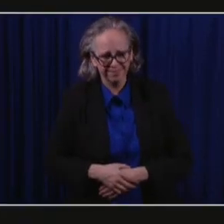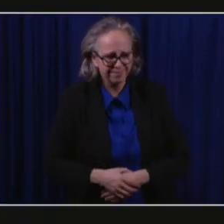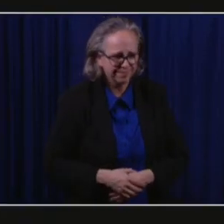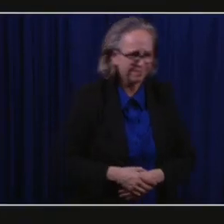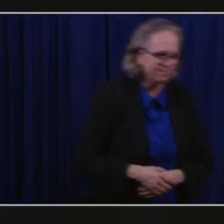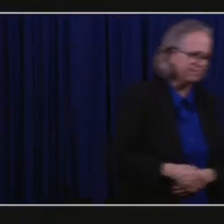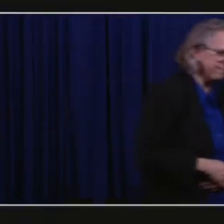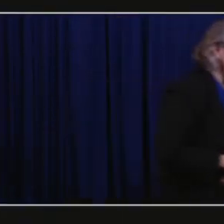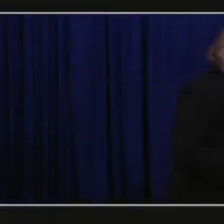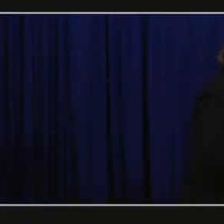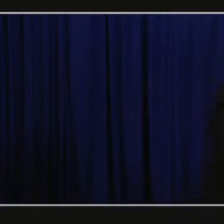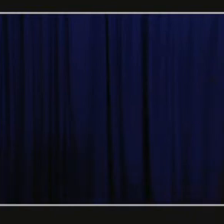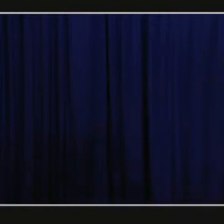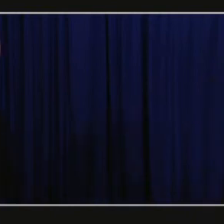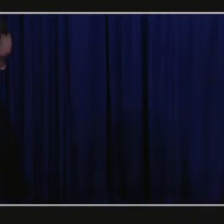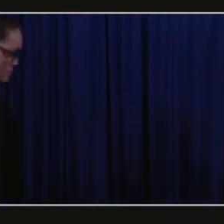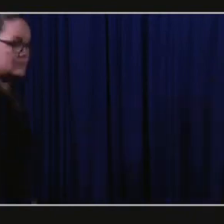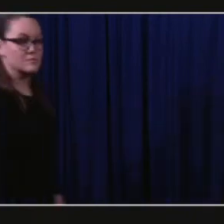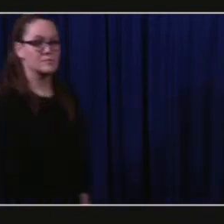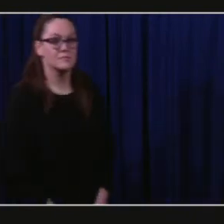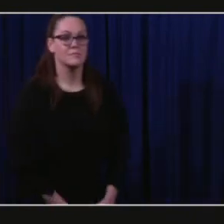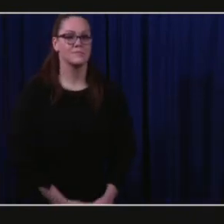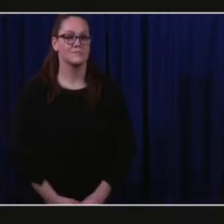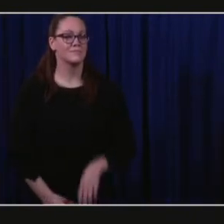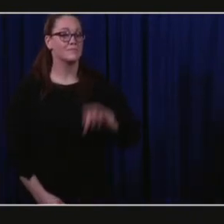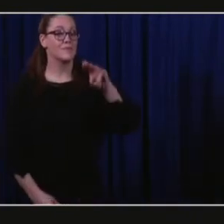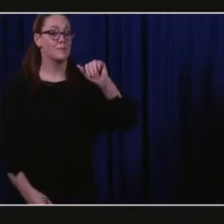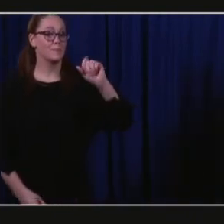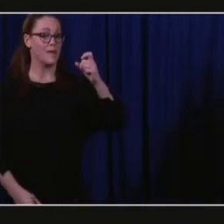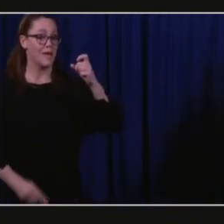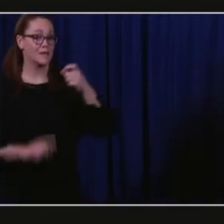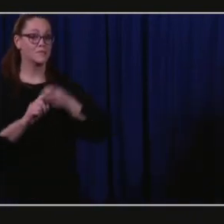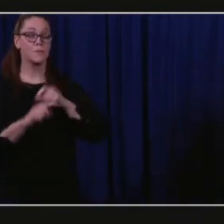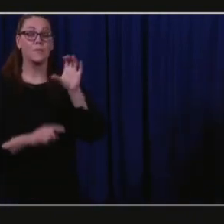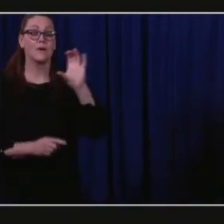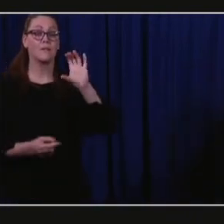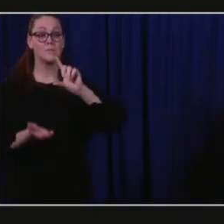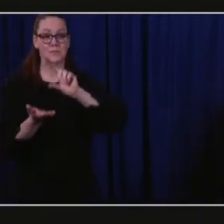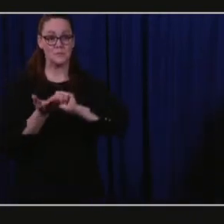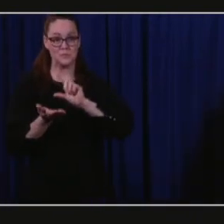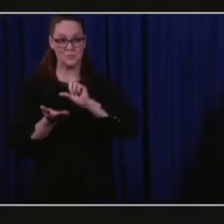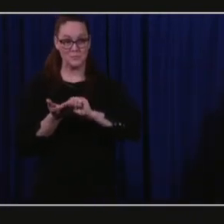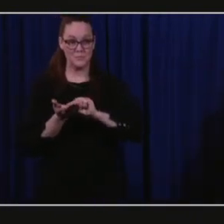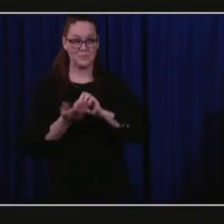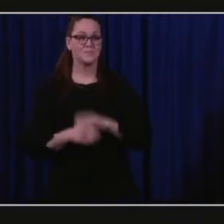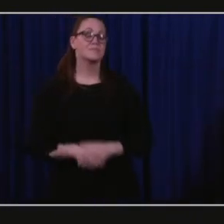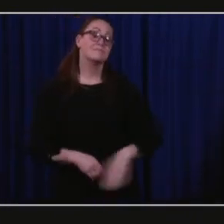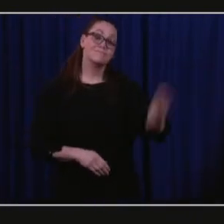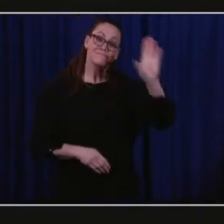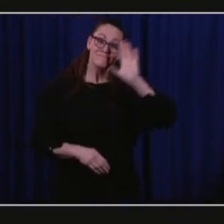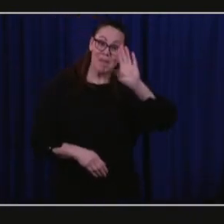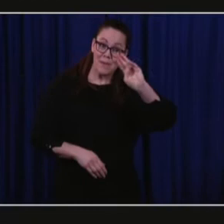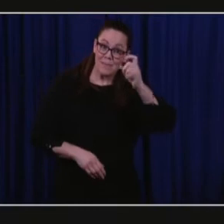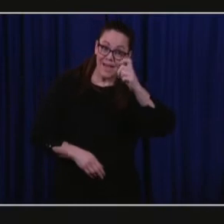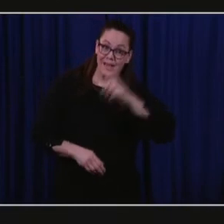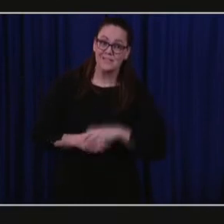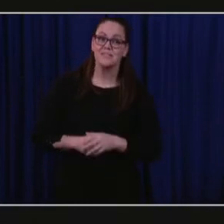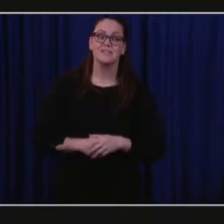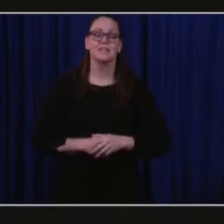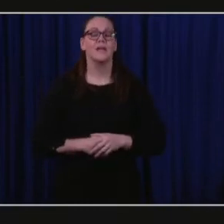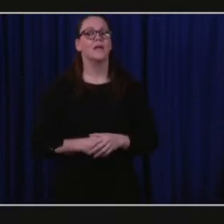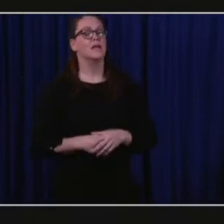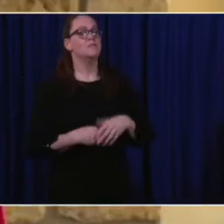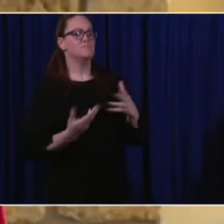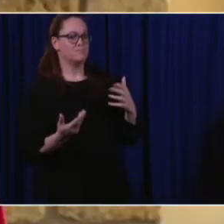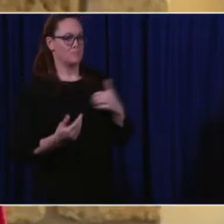from Max Philby at the Columbus Dispatch. Hey, Governor. Max. I've got sort of a two-parter today.